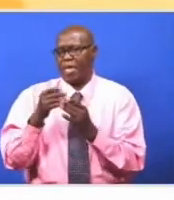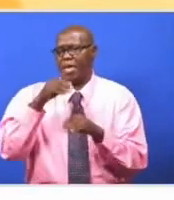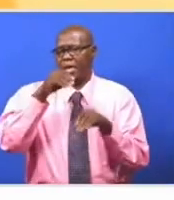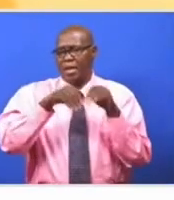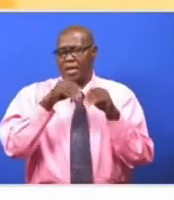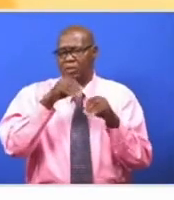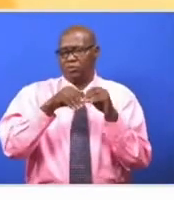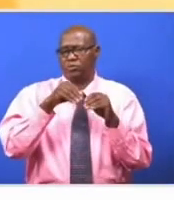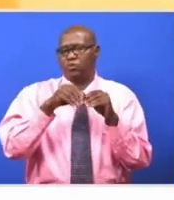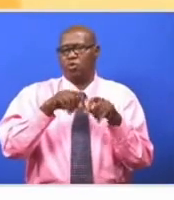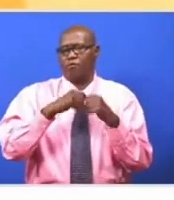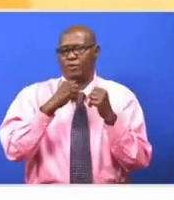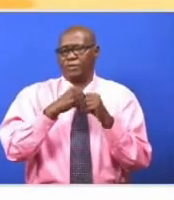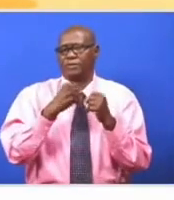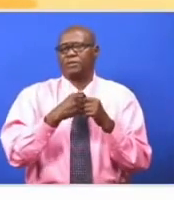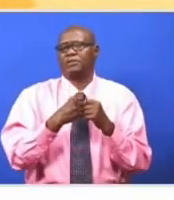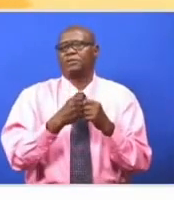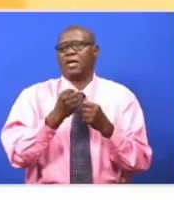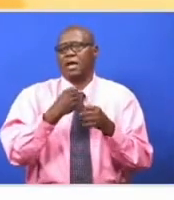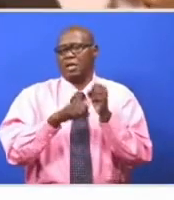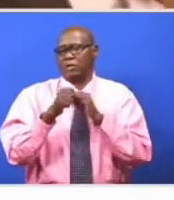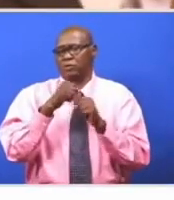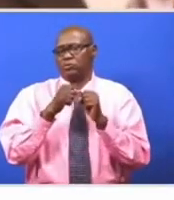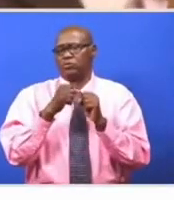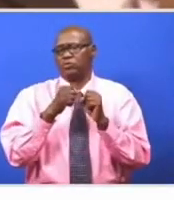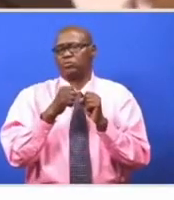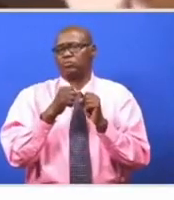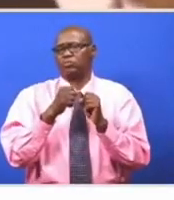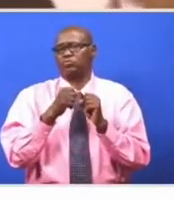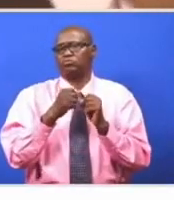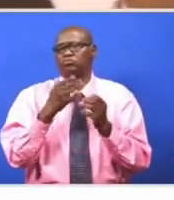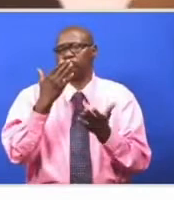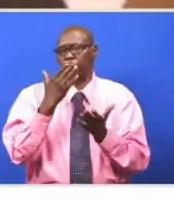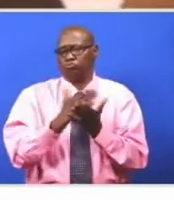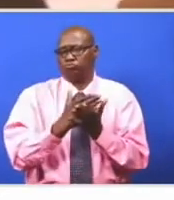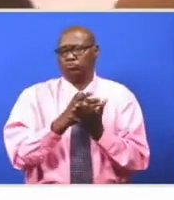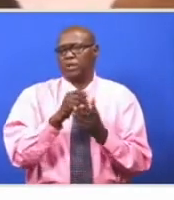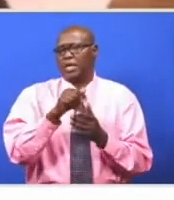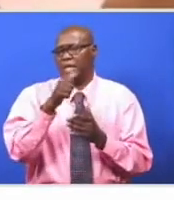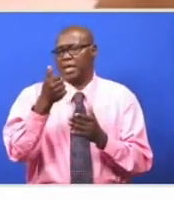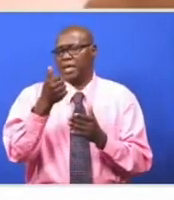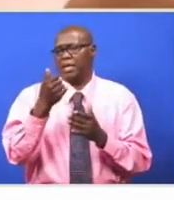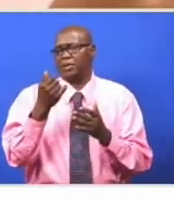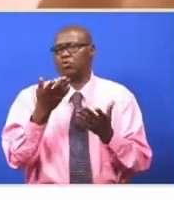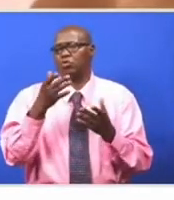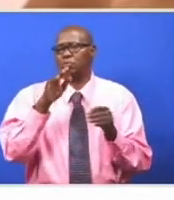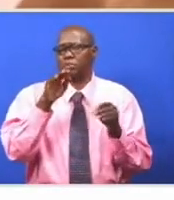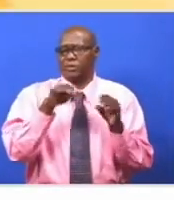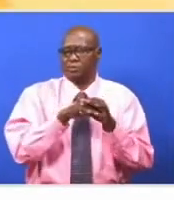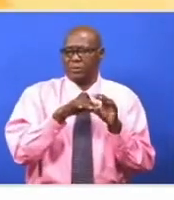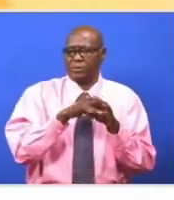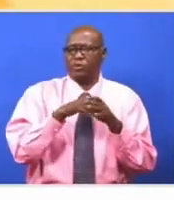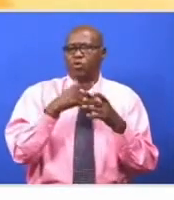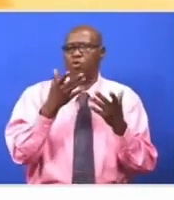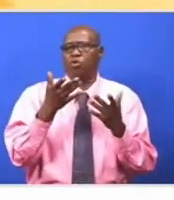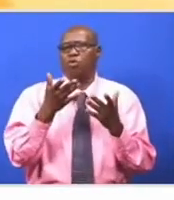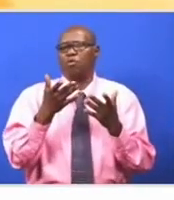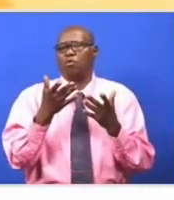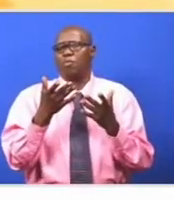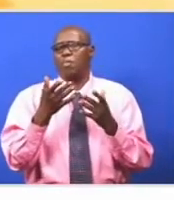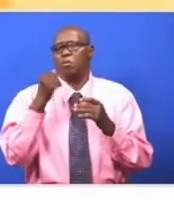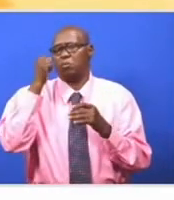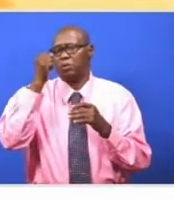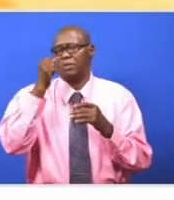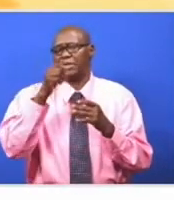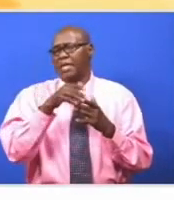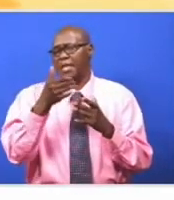Act prohibits any form of inducement of voters to either attend, participate, or refrain in any